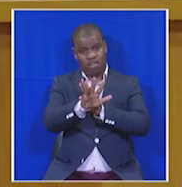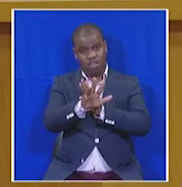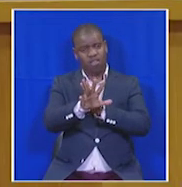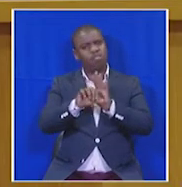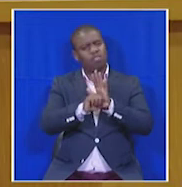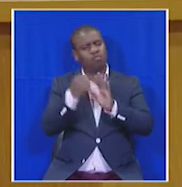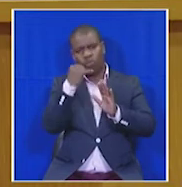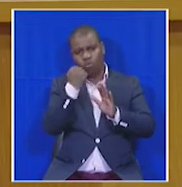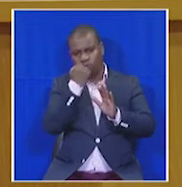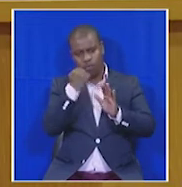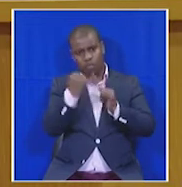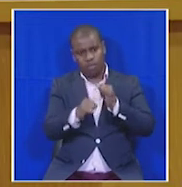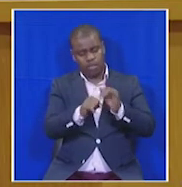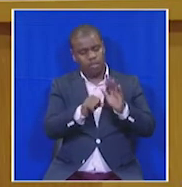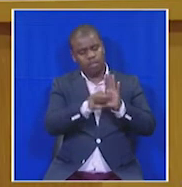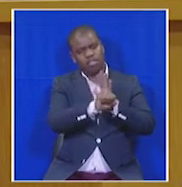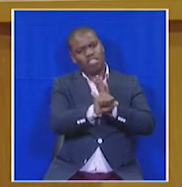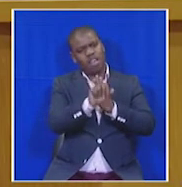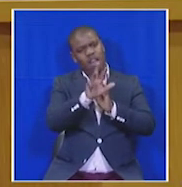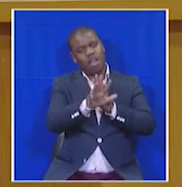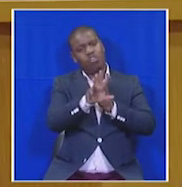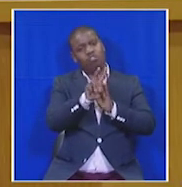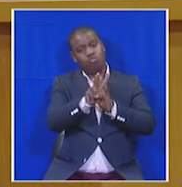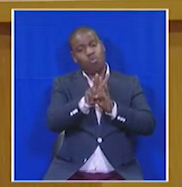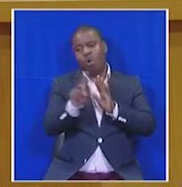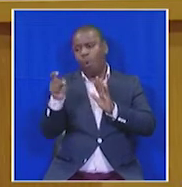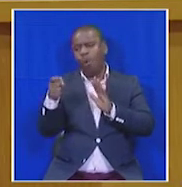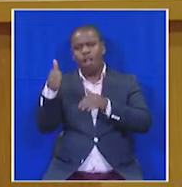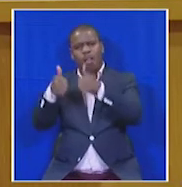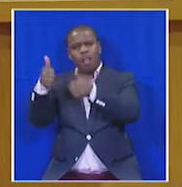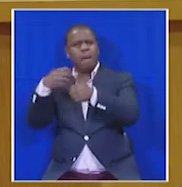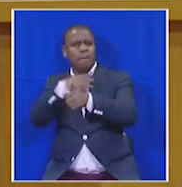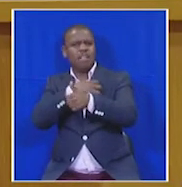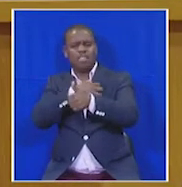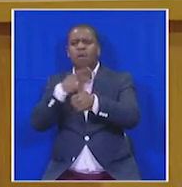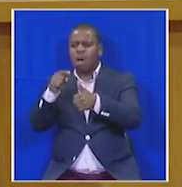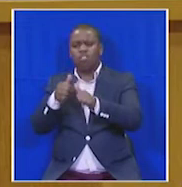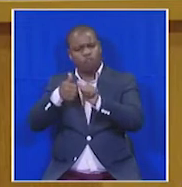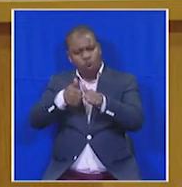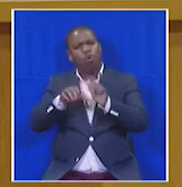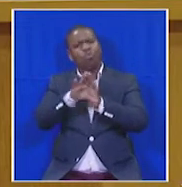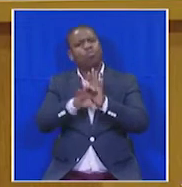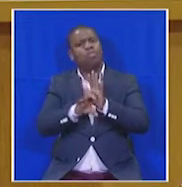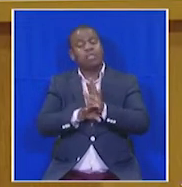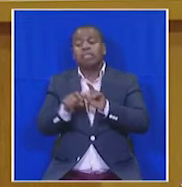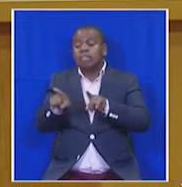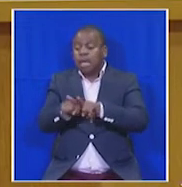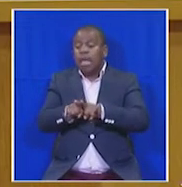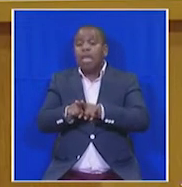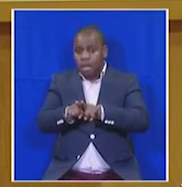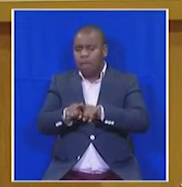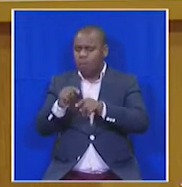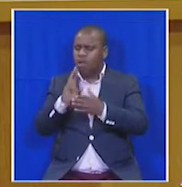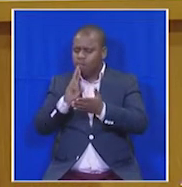of the Cabinet must A, act in accordance with the Constitution, and B, here most importantly, provide Parliament with full and